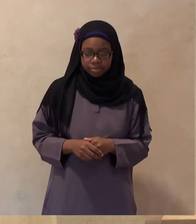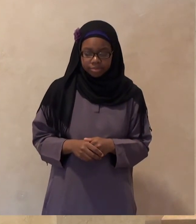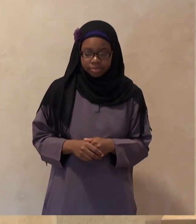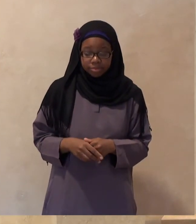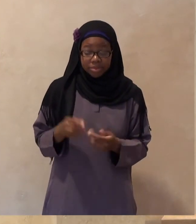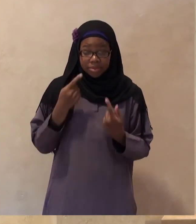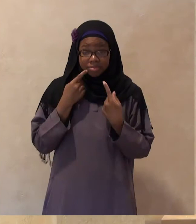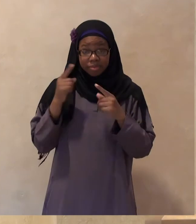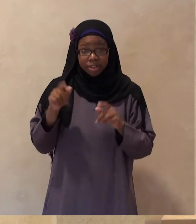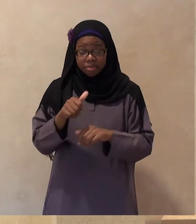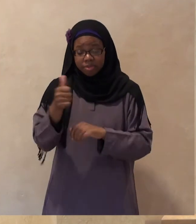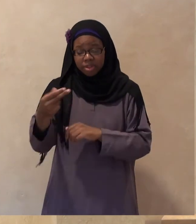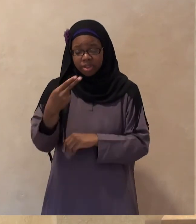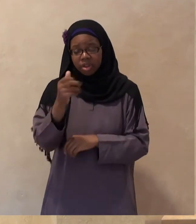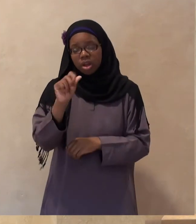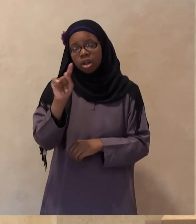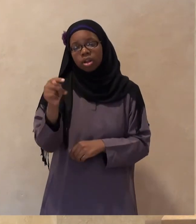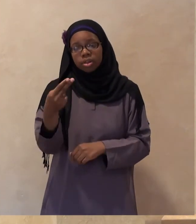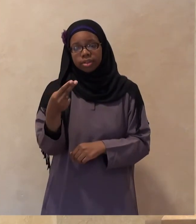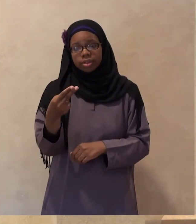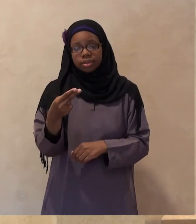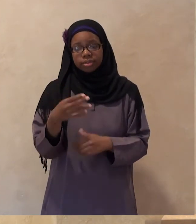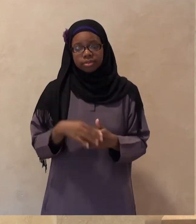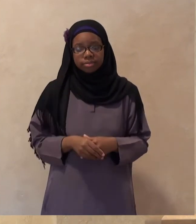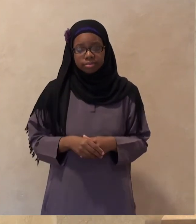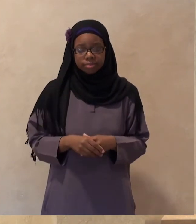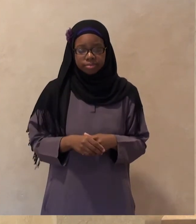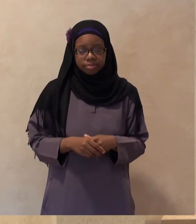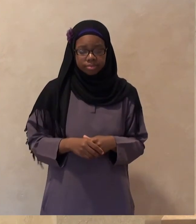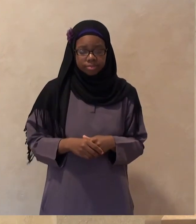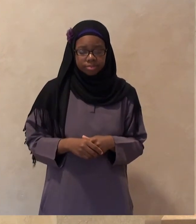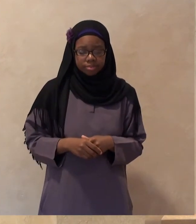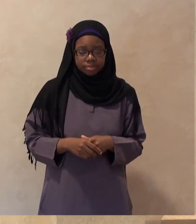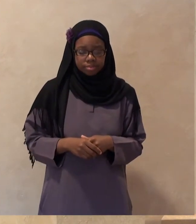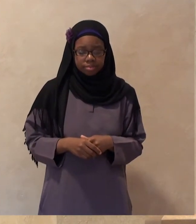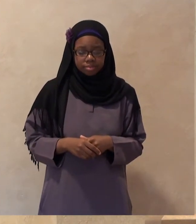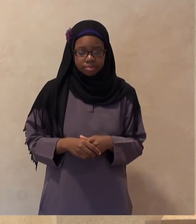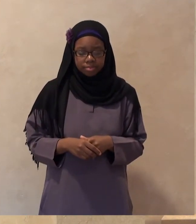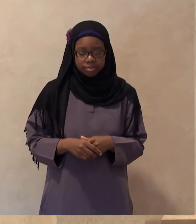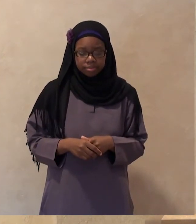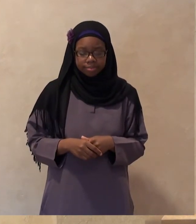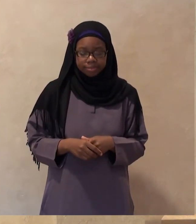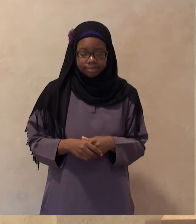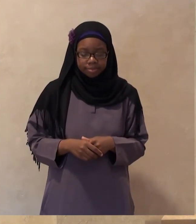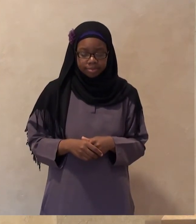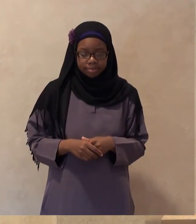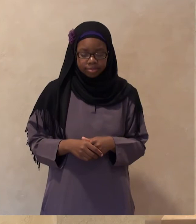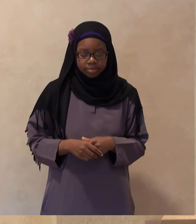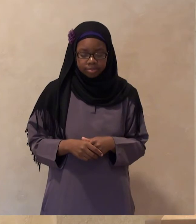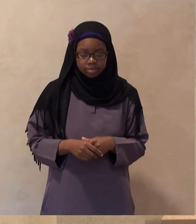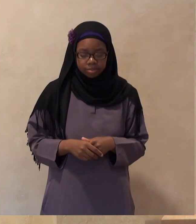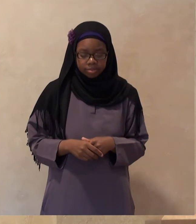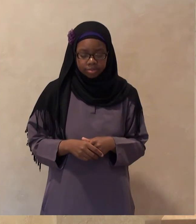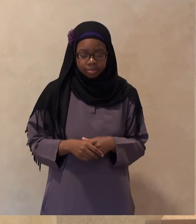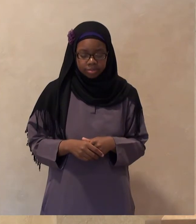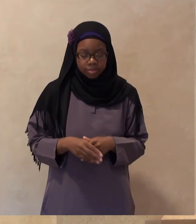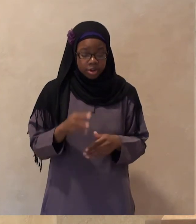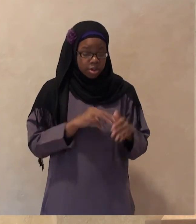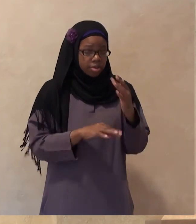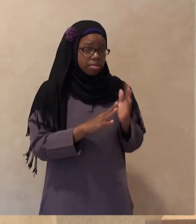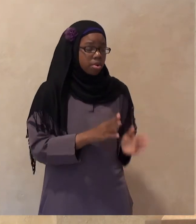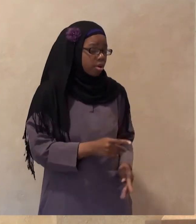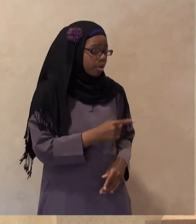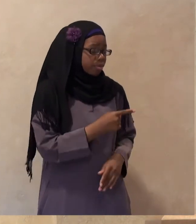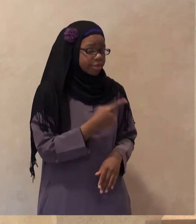there is another hadith which is narrated by Abdullah ibn Umar radiyallahu ta'ala an, in which the Prophet Muhammad sallallahu alayhi wa sallam said,